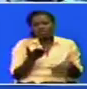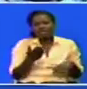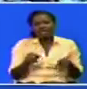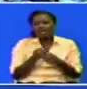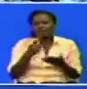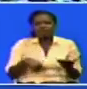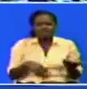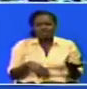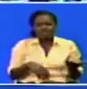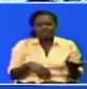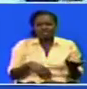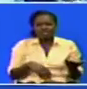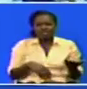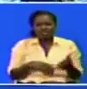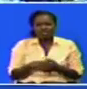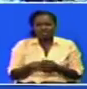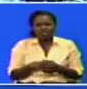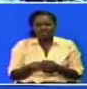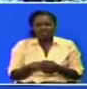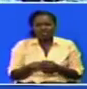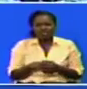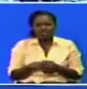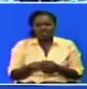and why that kind of show?